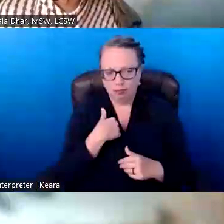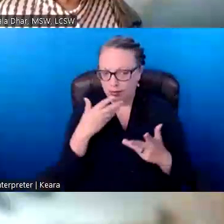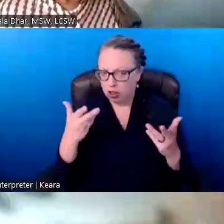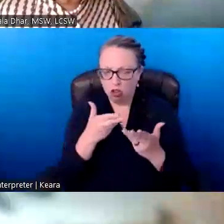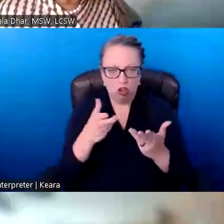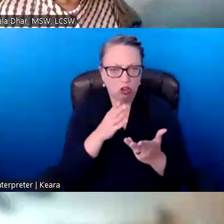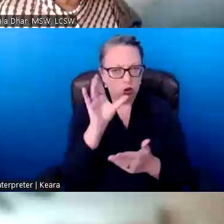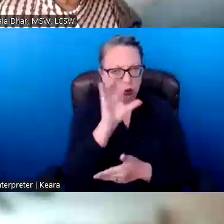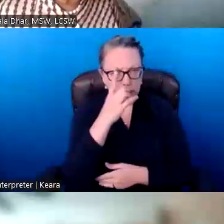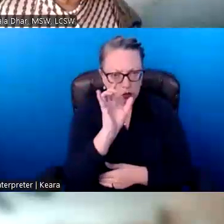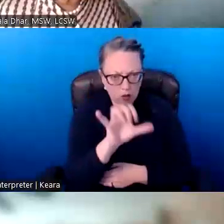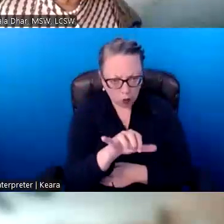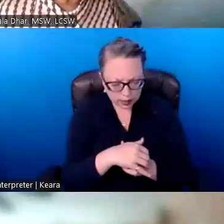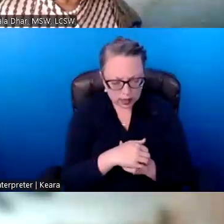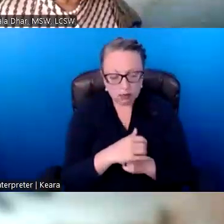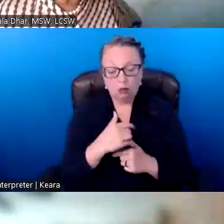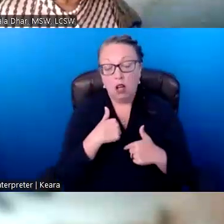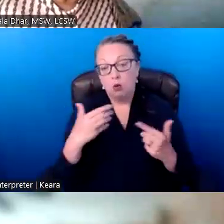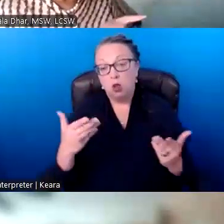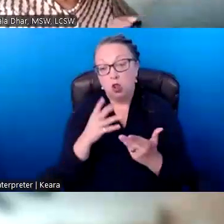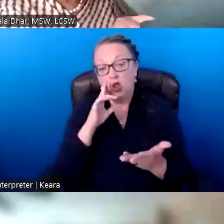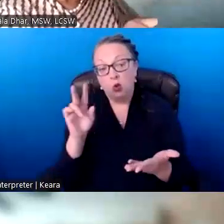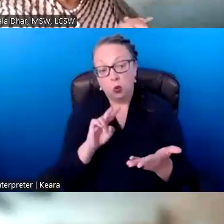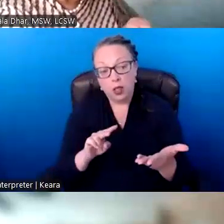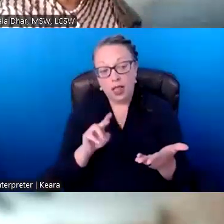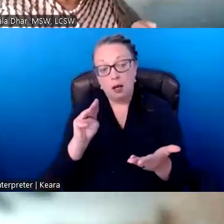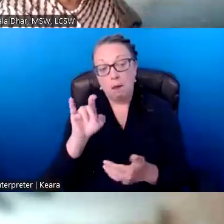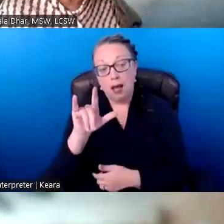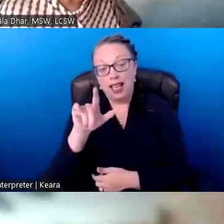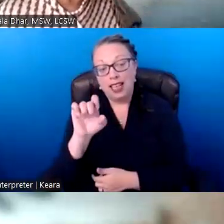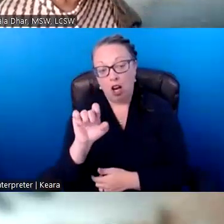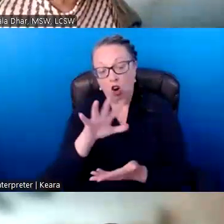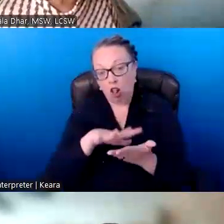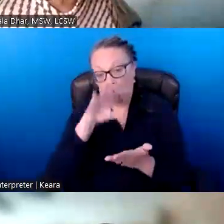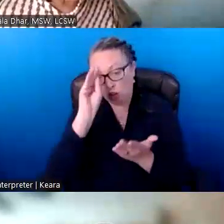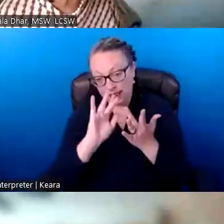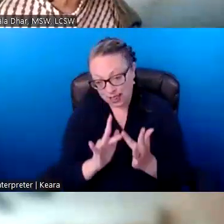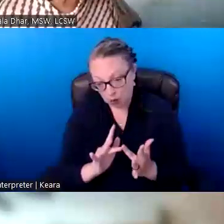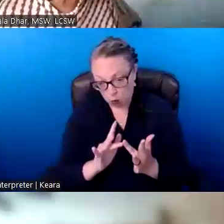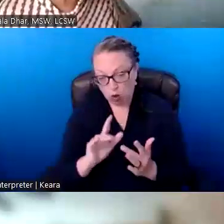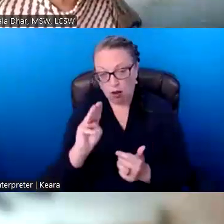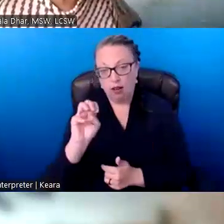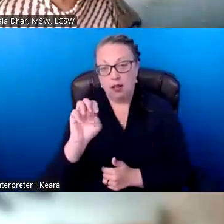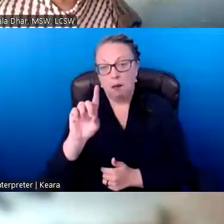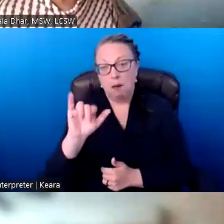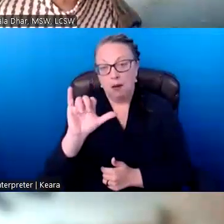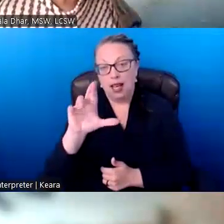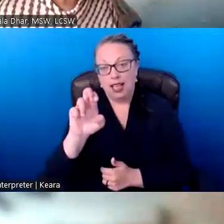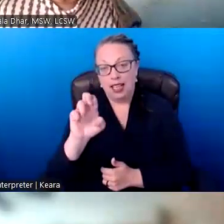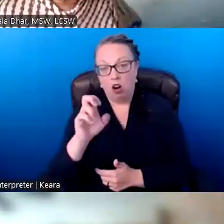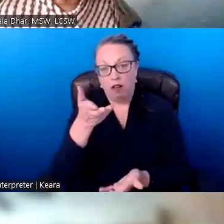at. I would also encourage you to look at the Medicare Learning Network and the Medicare fact sheet link that I've put